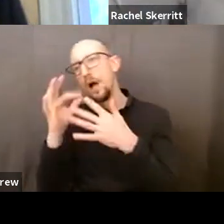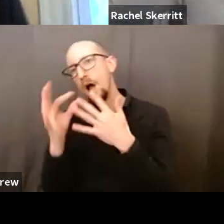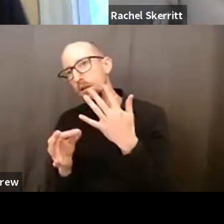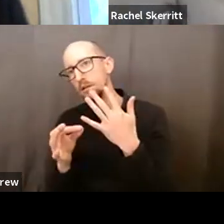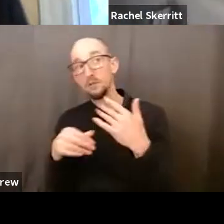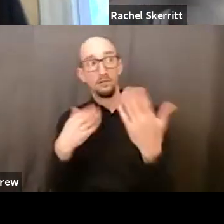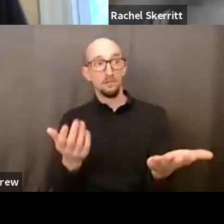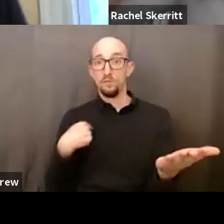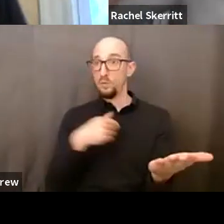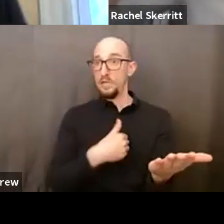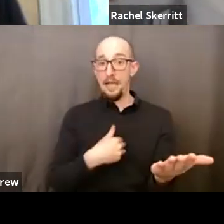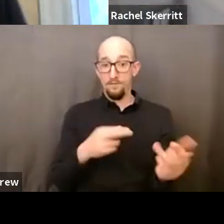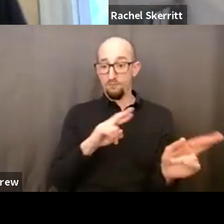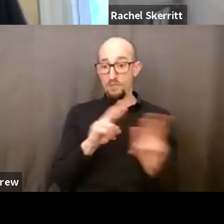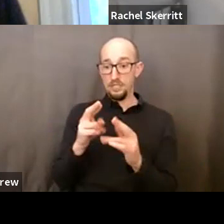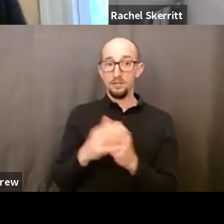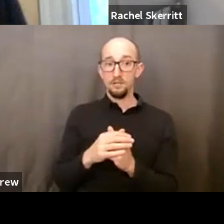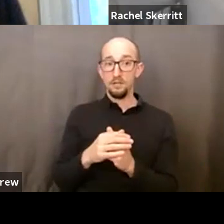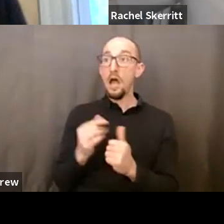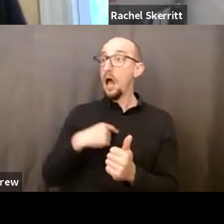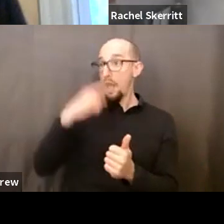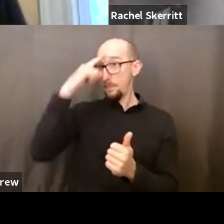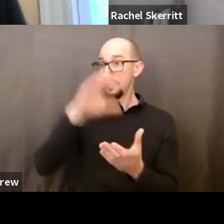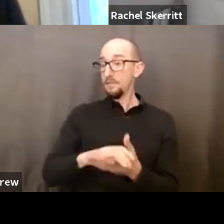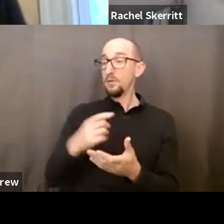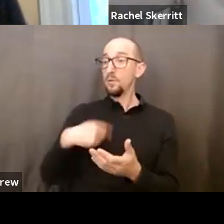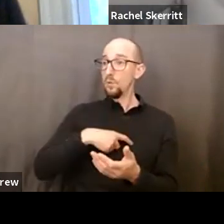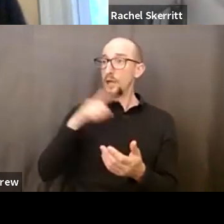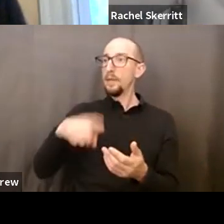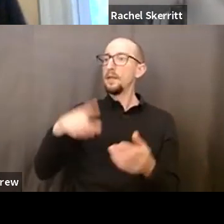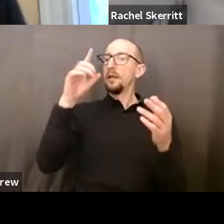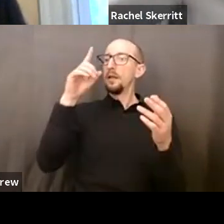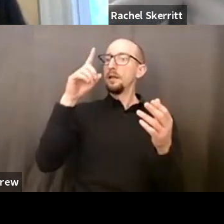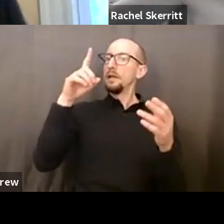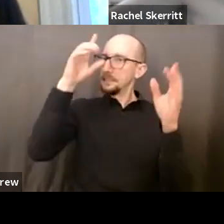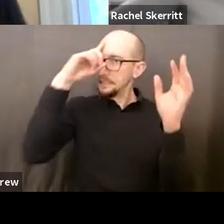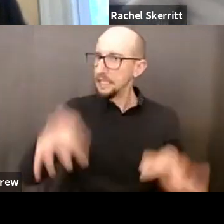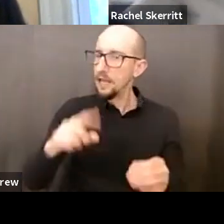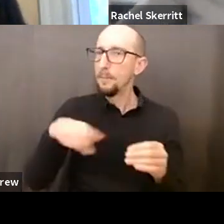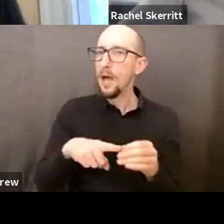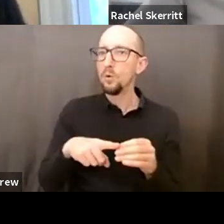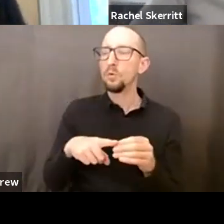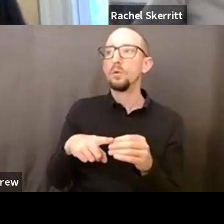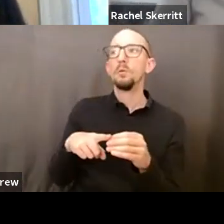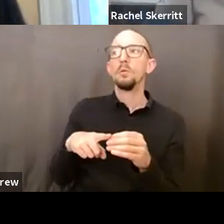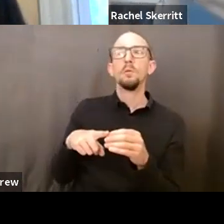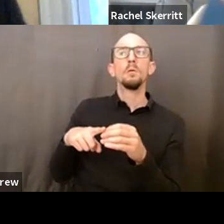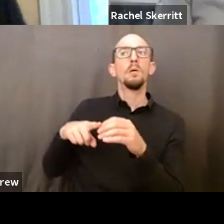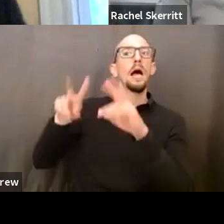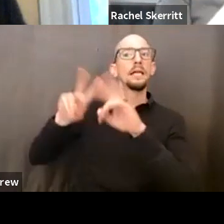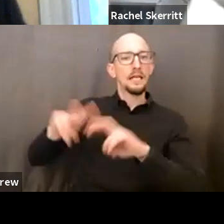us is, I believe, a decision around an assessment, a decision